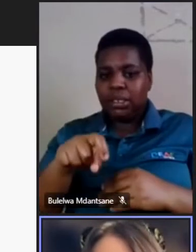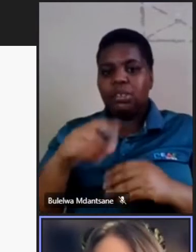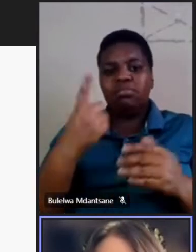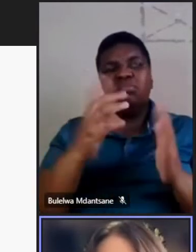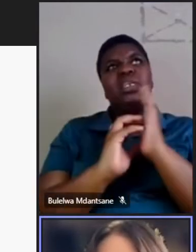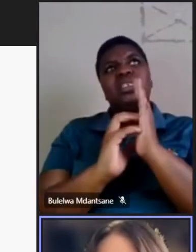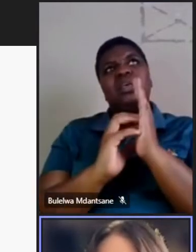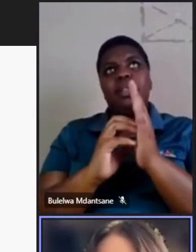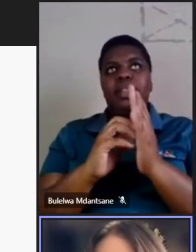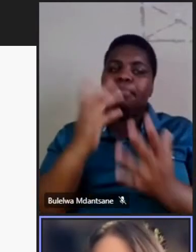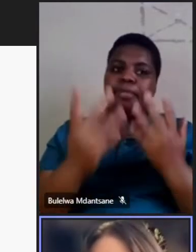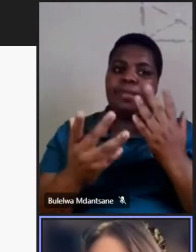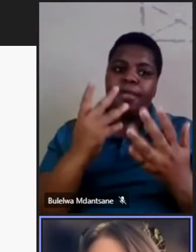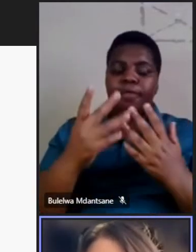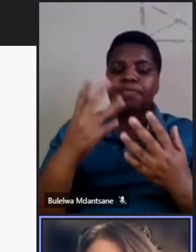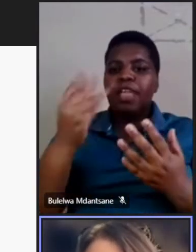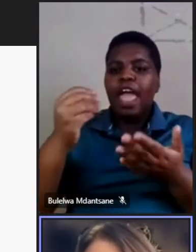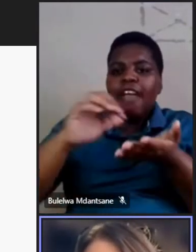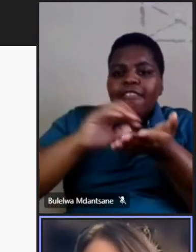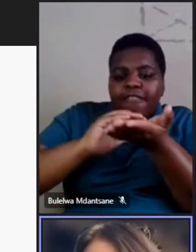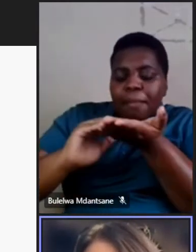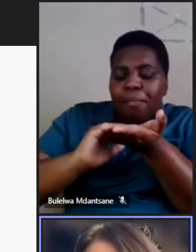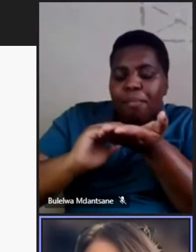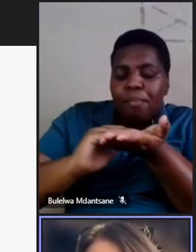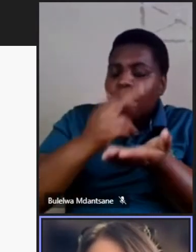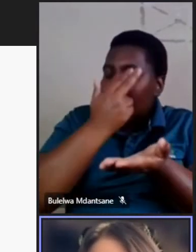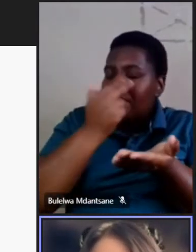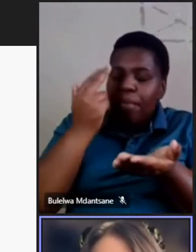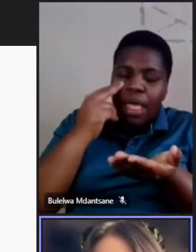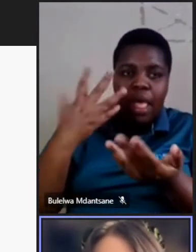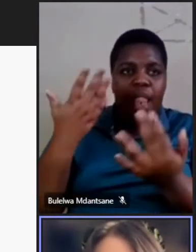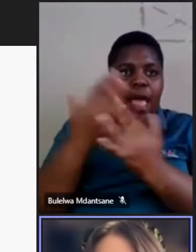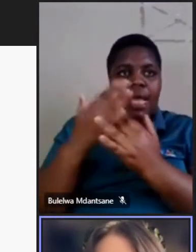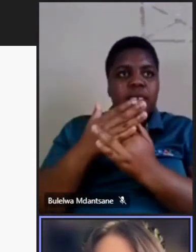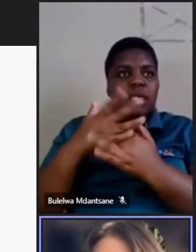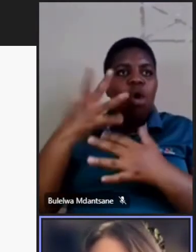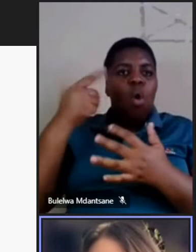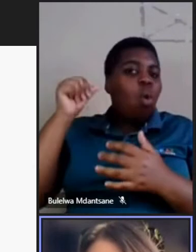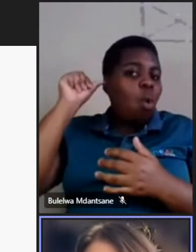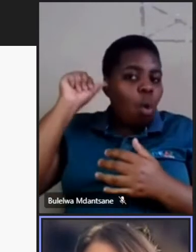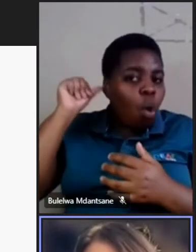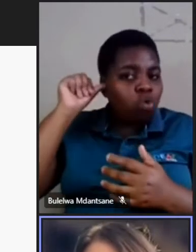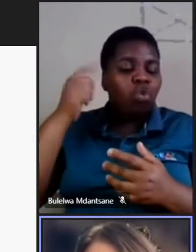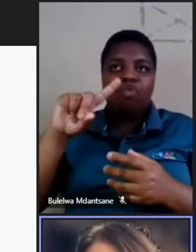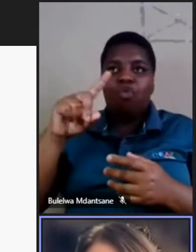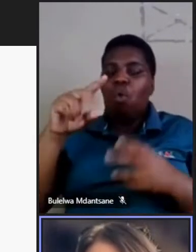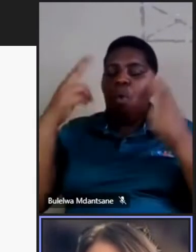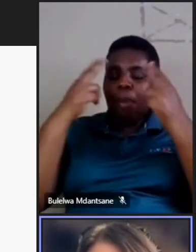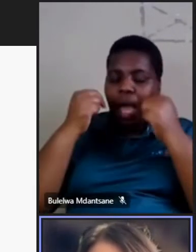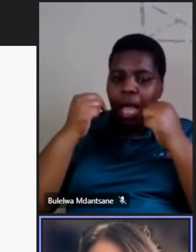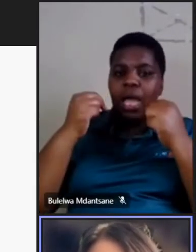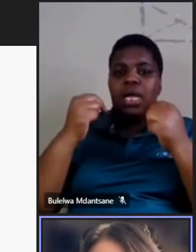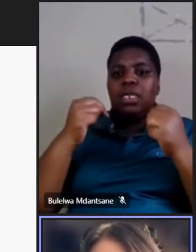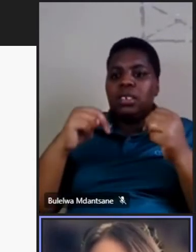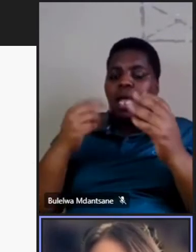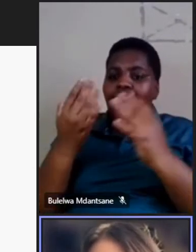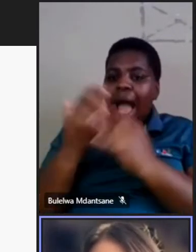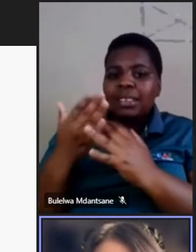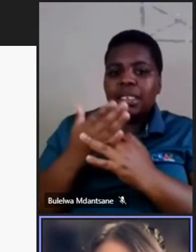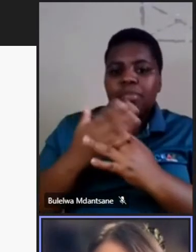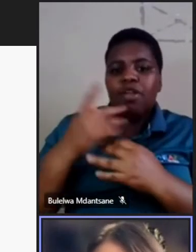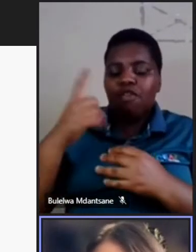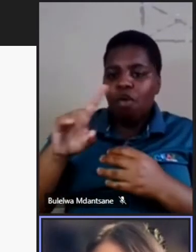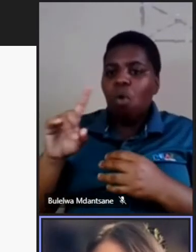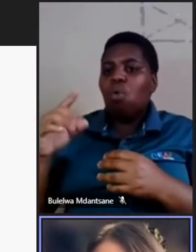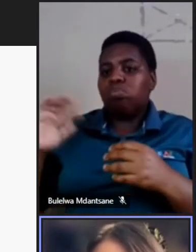the guide in Braille formats, having the guide in audio formats, just to meet all of the needs of adolescent girls and young women in all